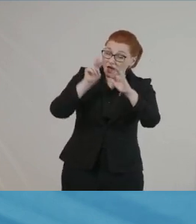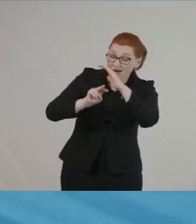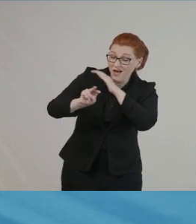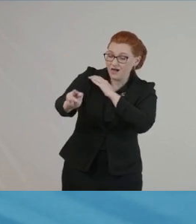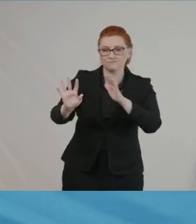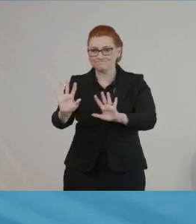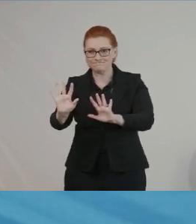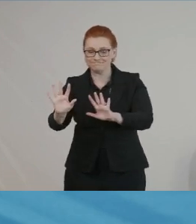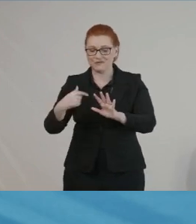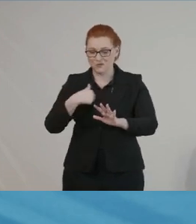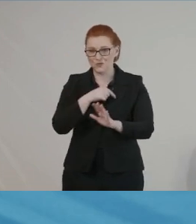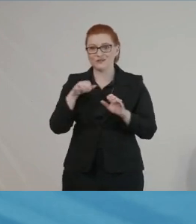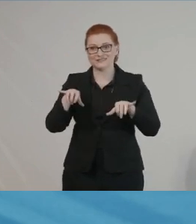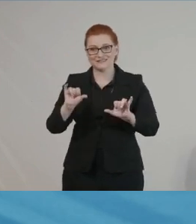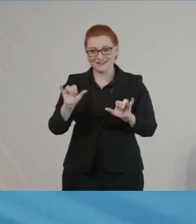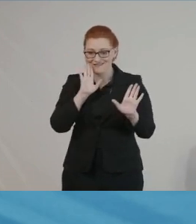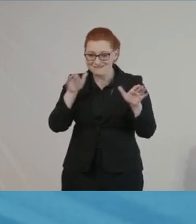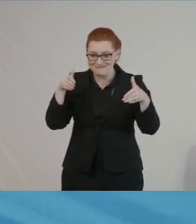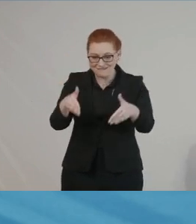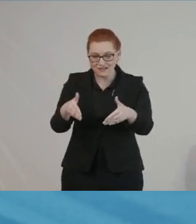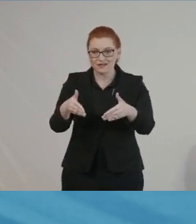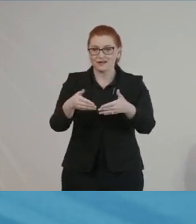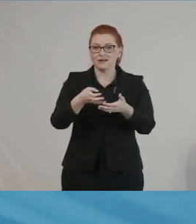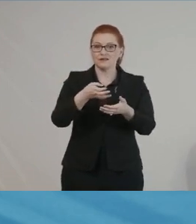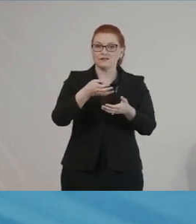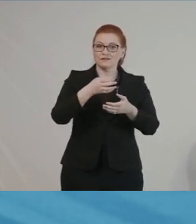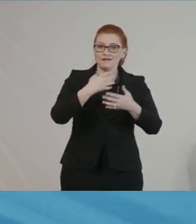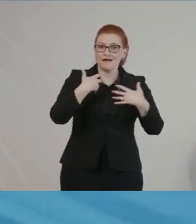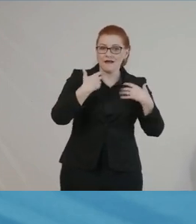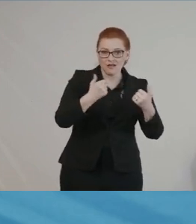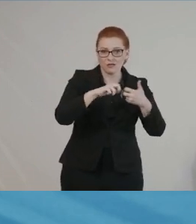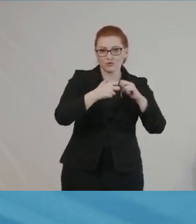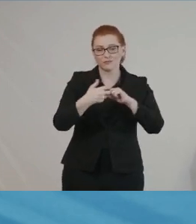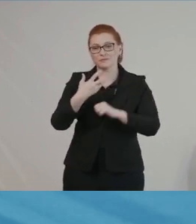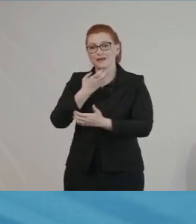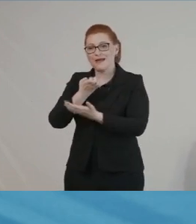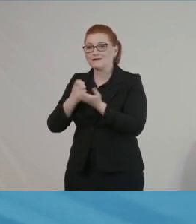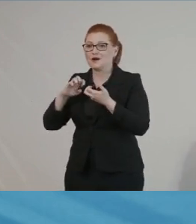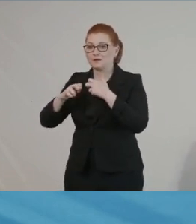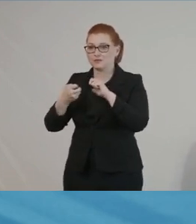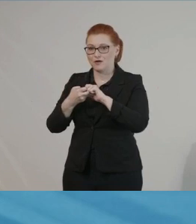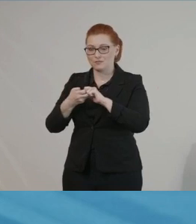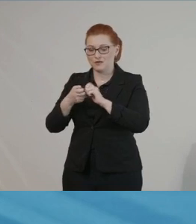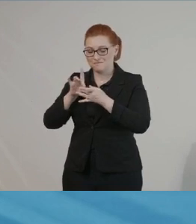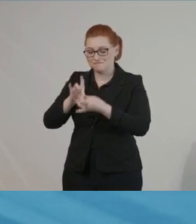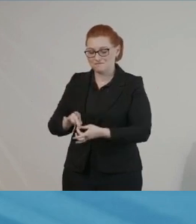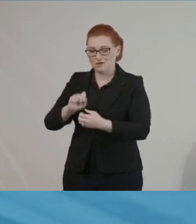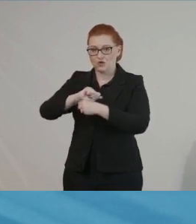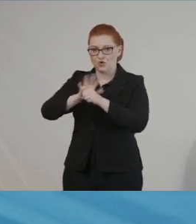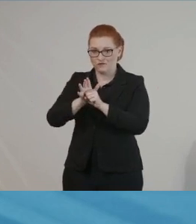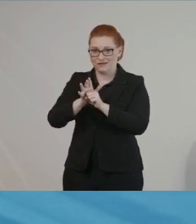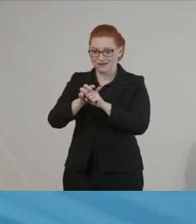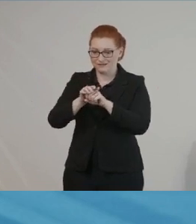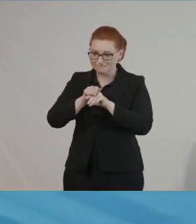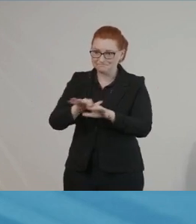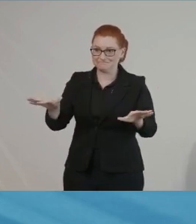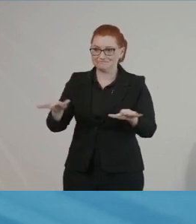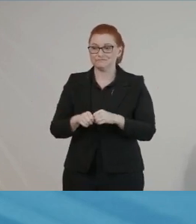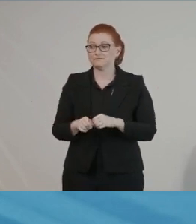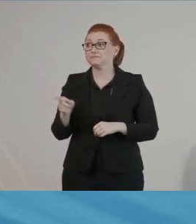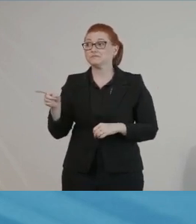economic situation that's been caused by it, and that's going to be part of that step-by-step process. We're going to go to one of our Zoom